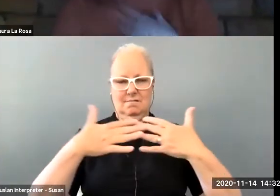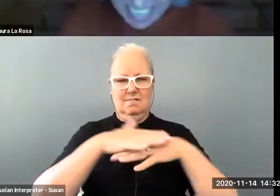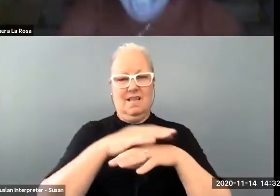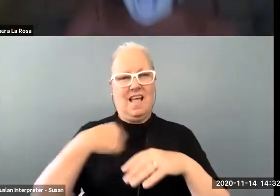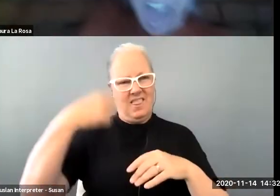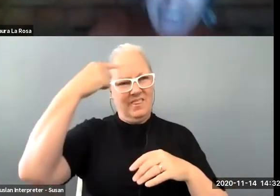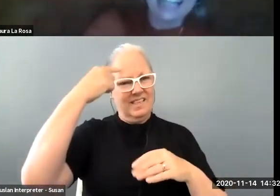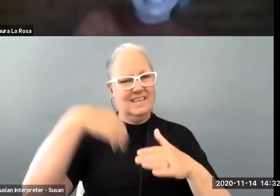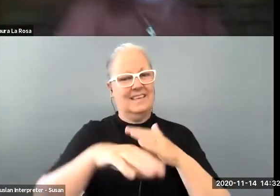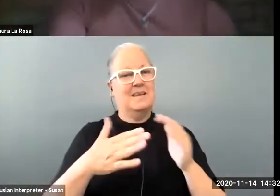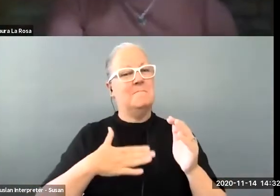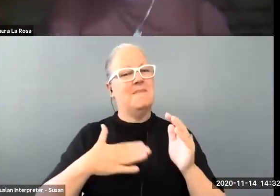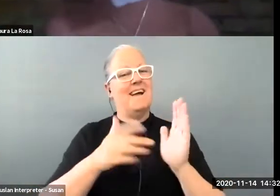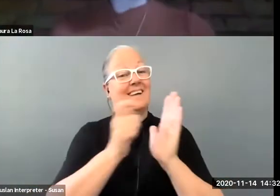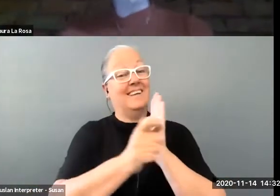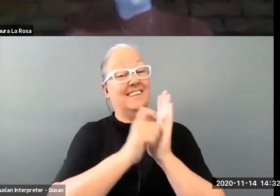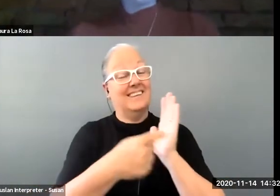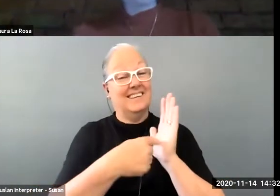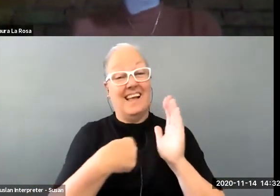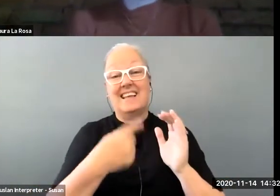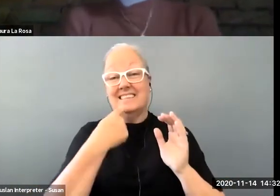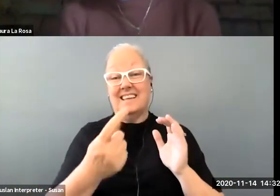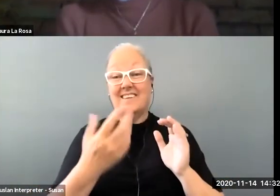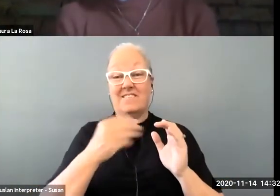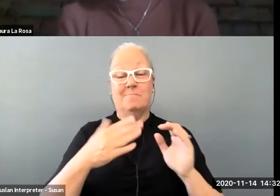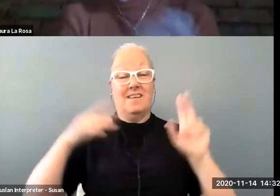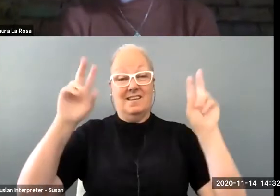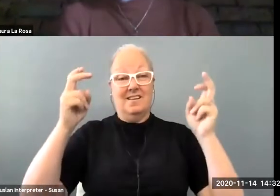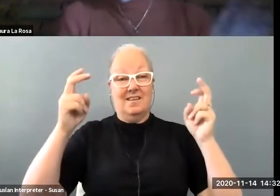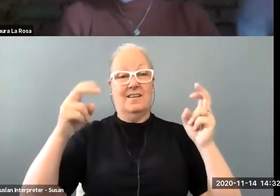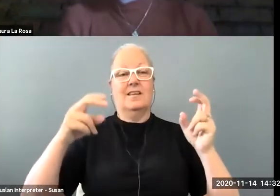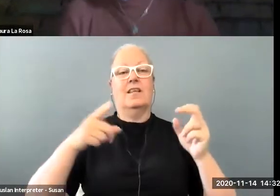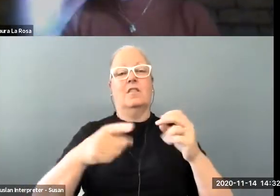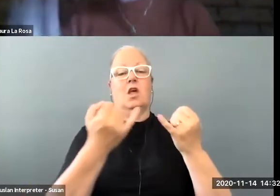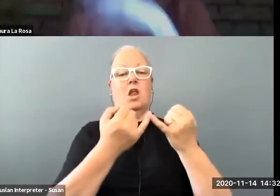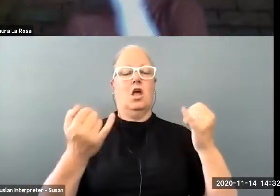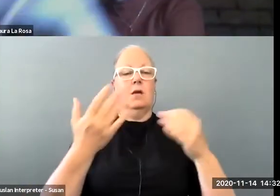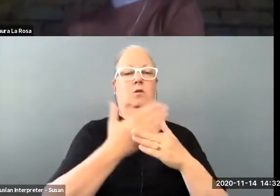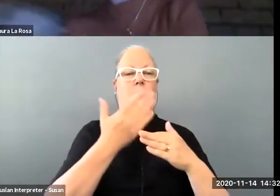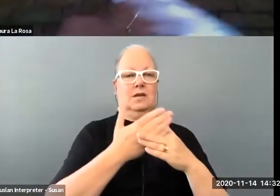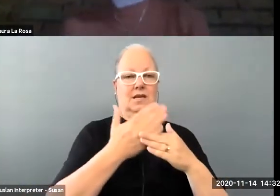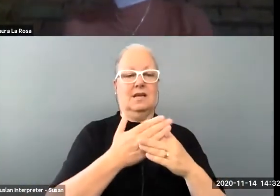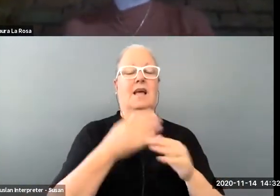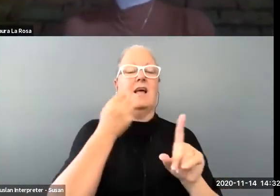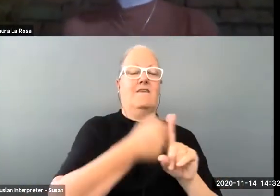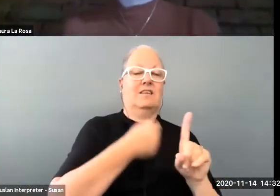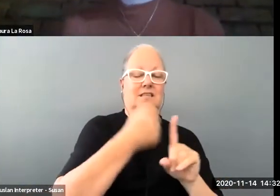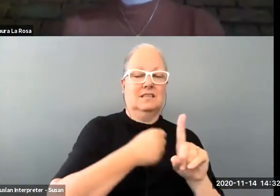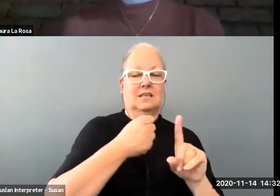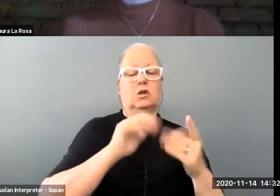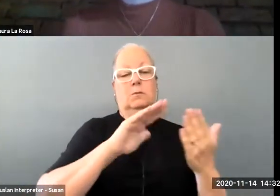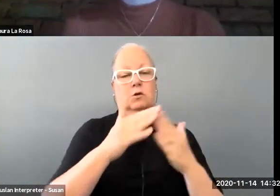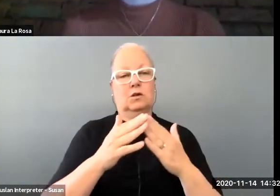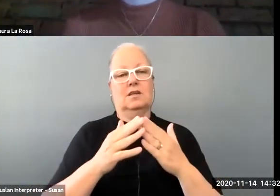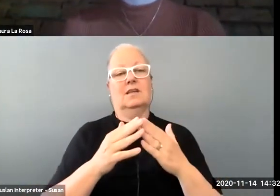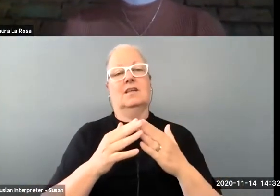Wendy. That's like an actual quote out of my article about the lines between advocacy, community work, blah, blah, blah, being blurred,